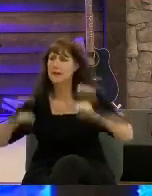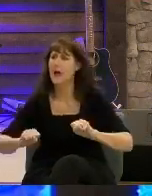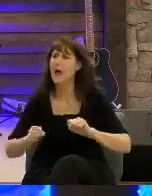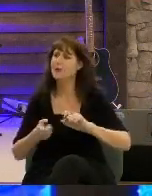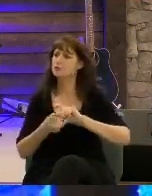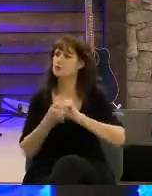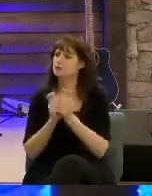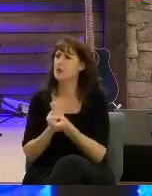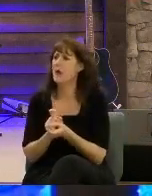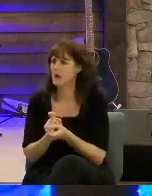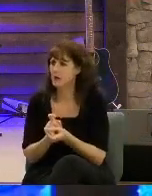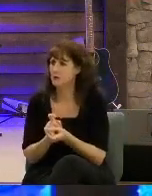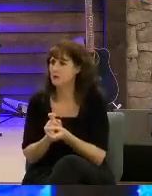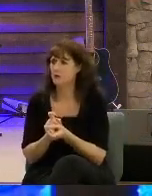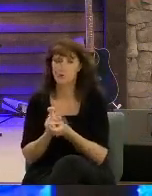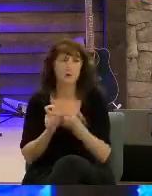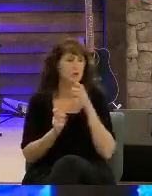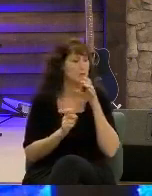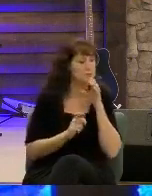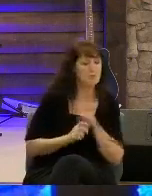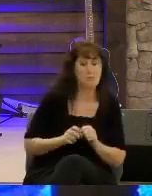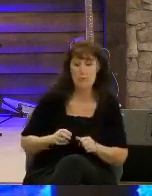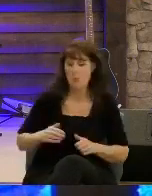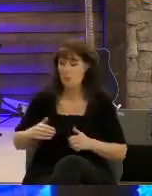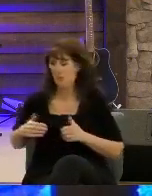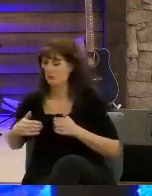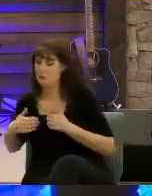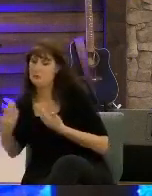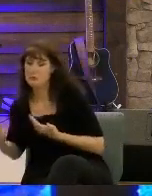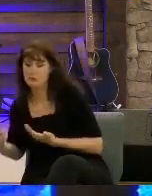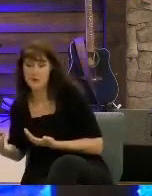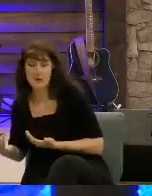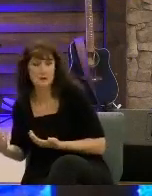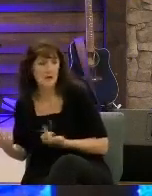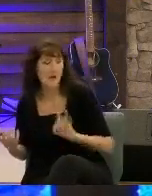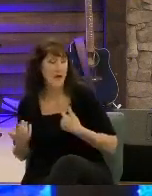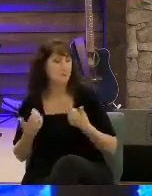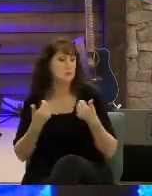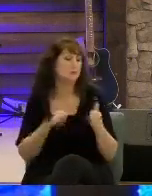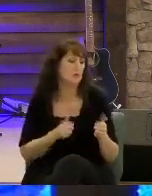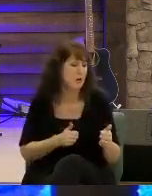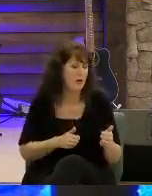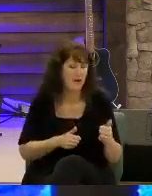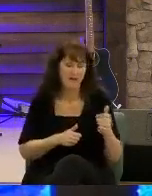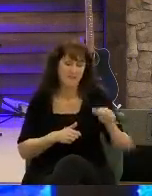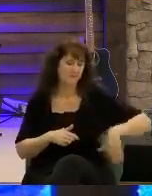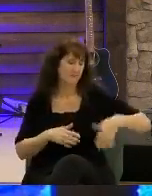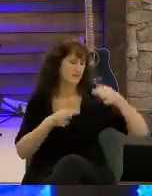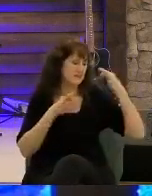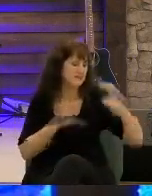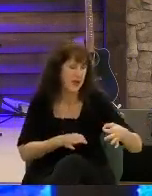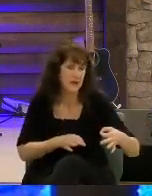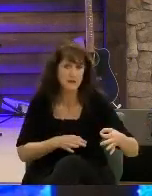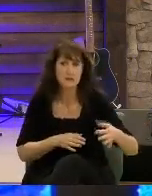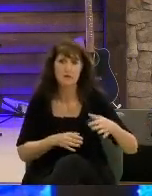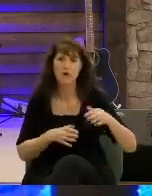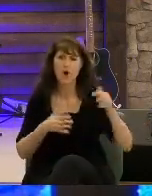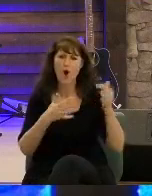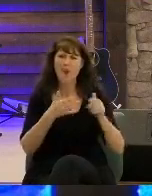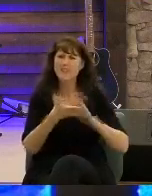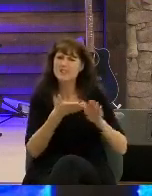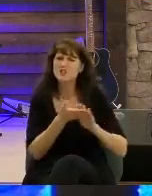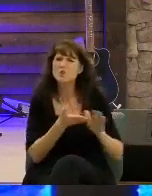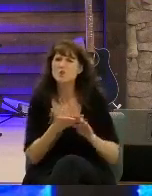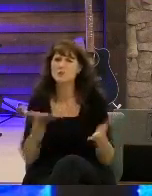too old. We are too young. I won't try. I haven't decided. We got to